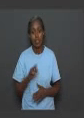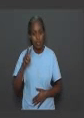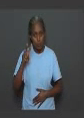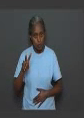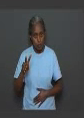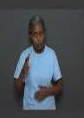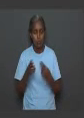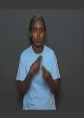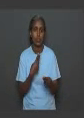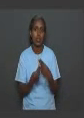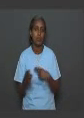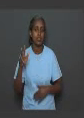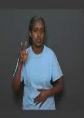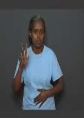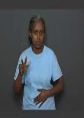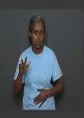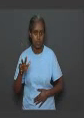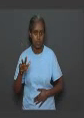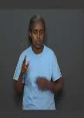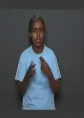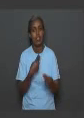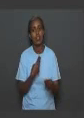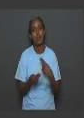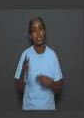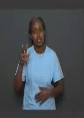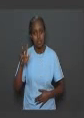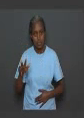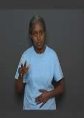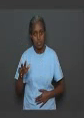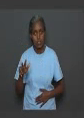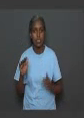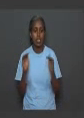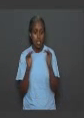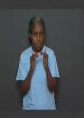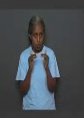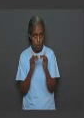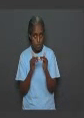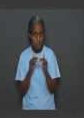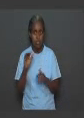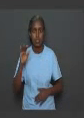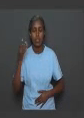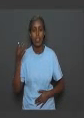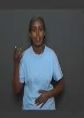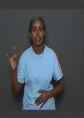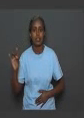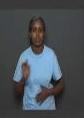2 times 3 times 3 equals